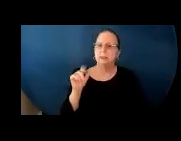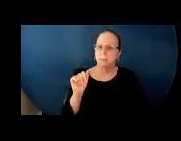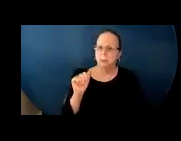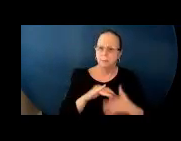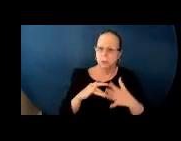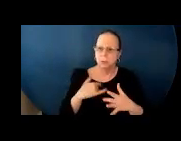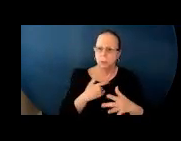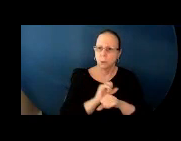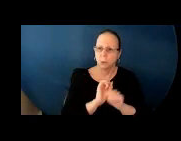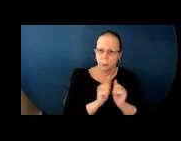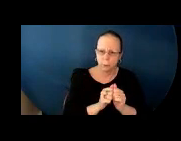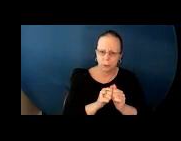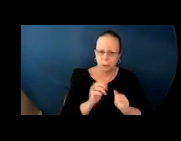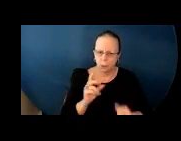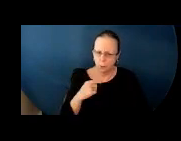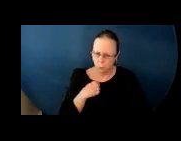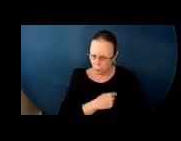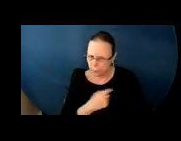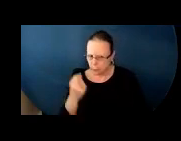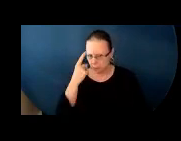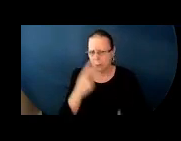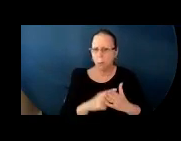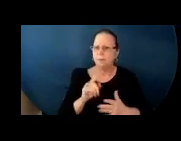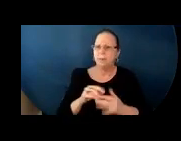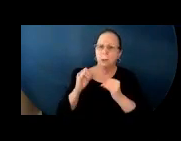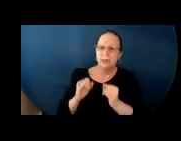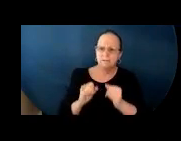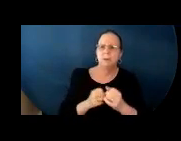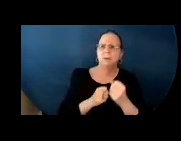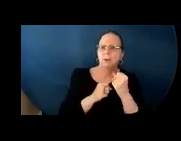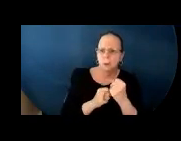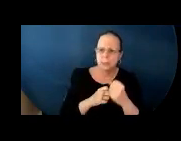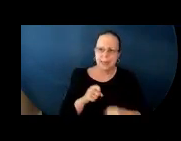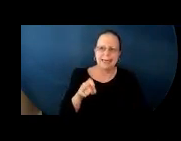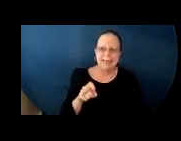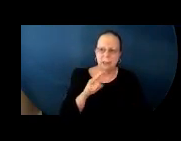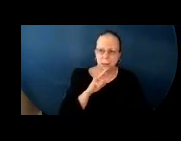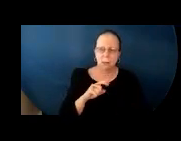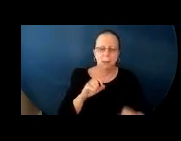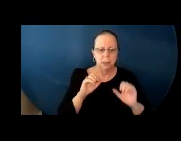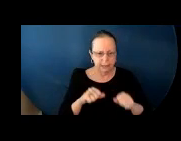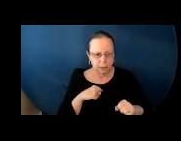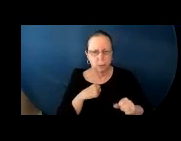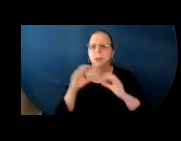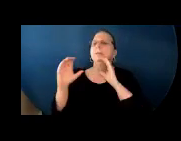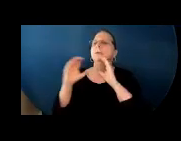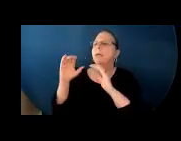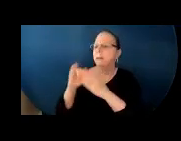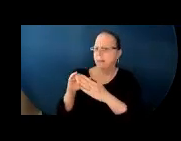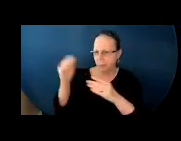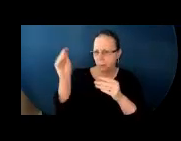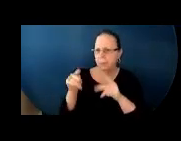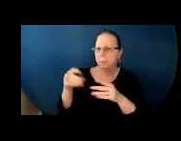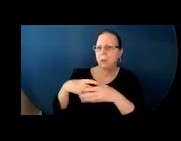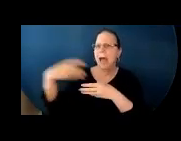we understand what their individual strengths and needs are? Can we communicate that to people outside of our field, right?